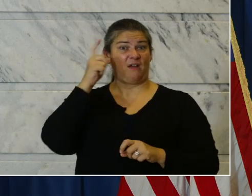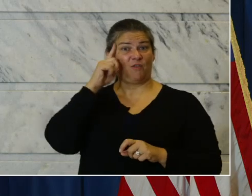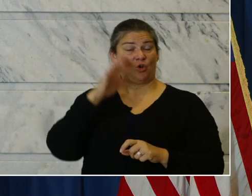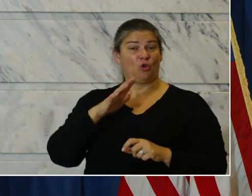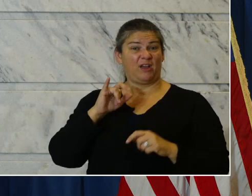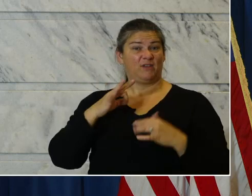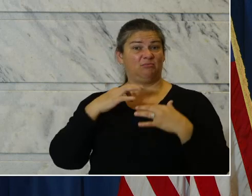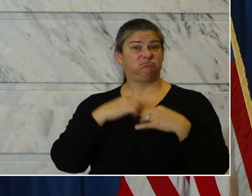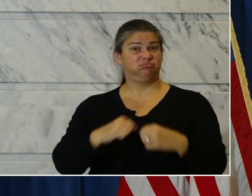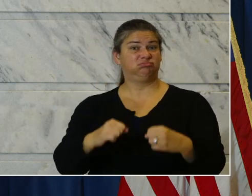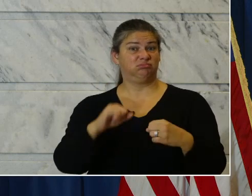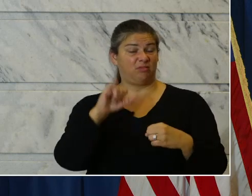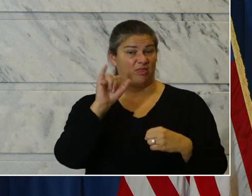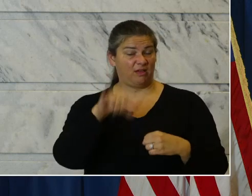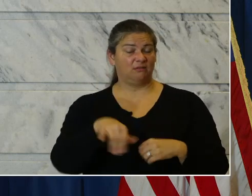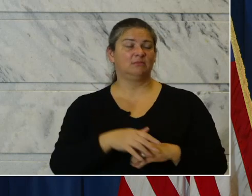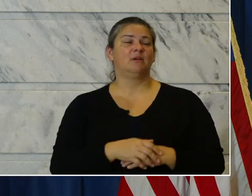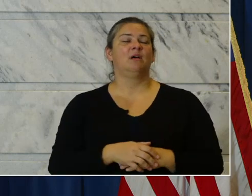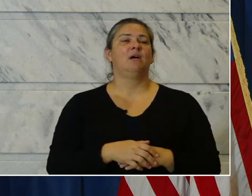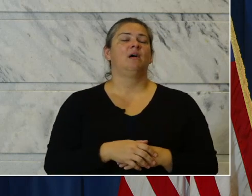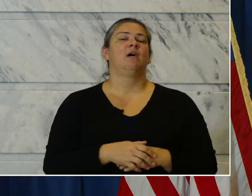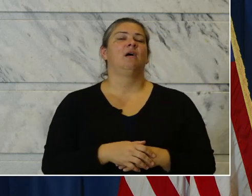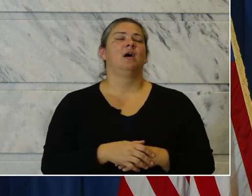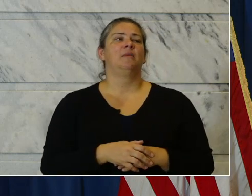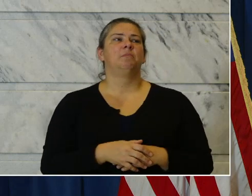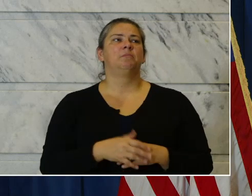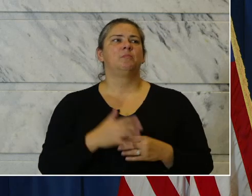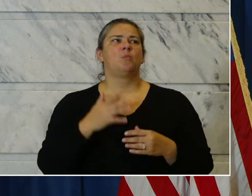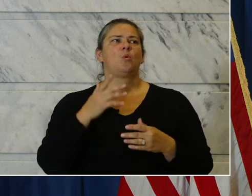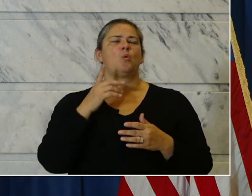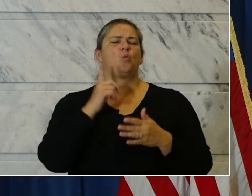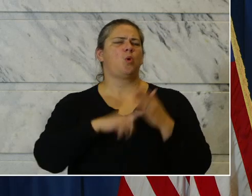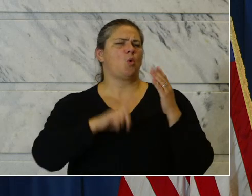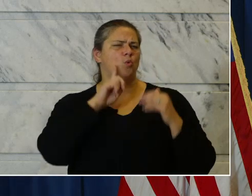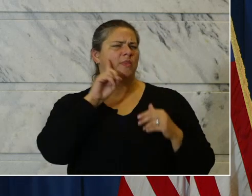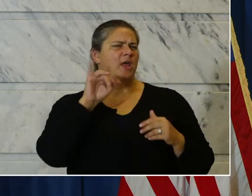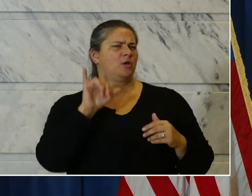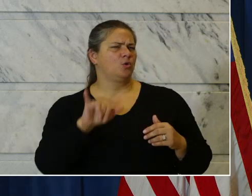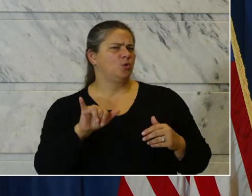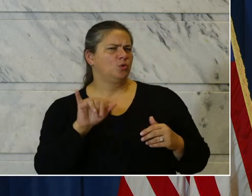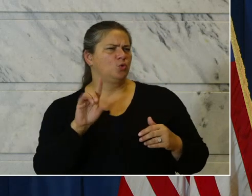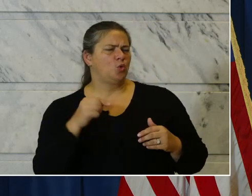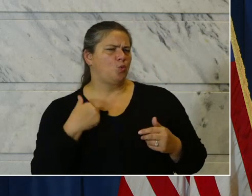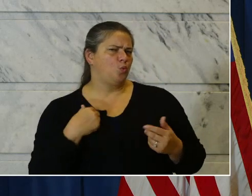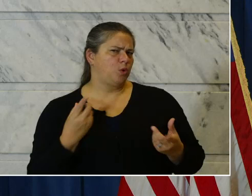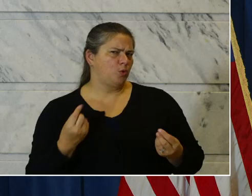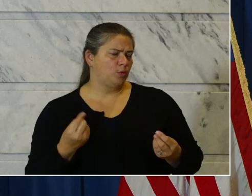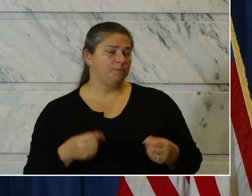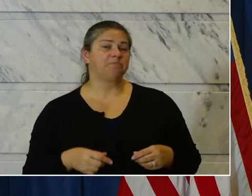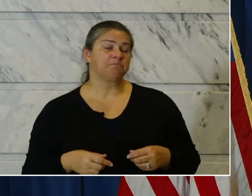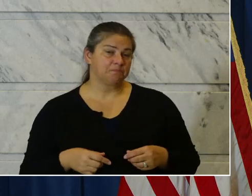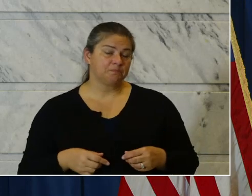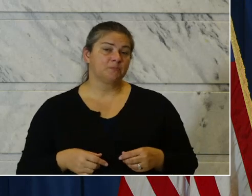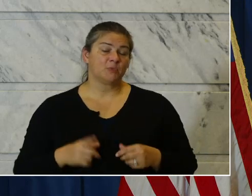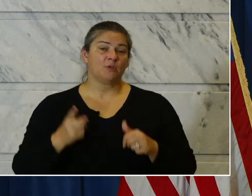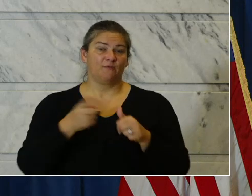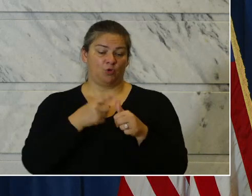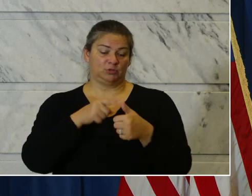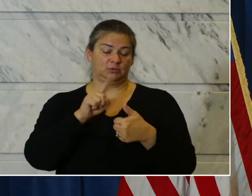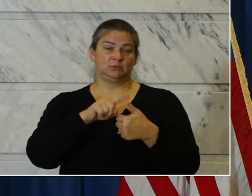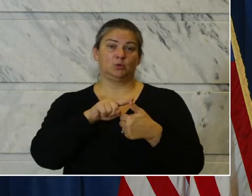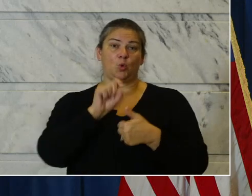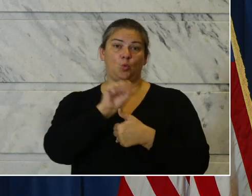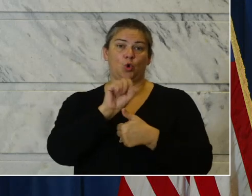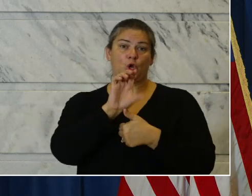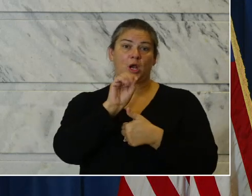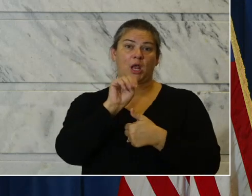localities. What will that do, and how will we react? Well, first, it will end workers' compensation for our